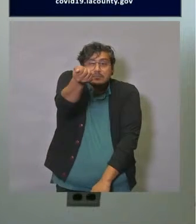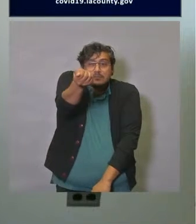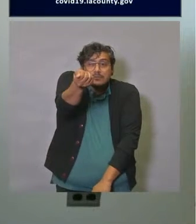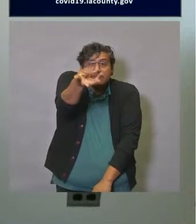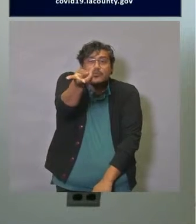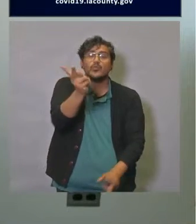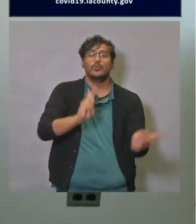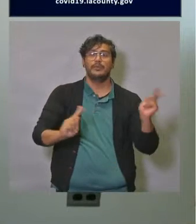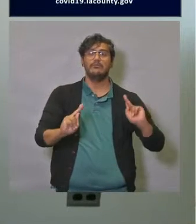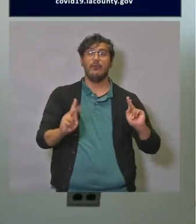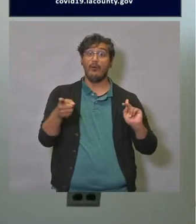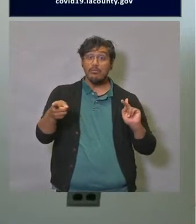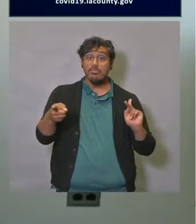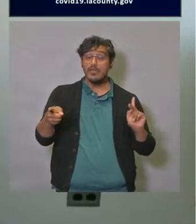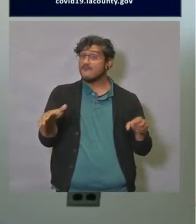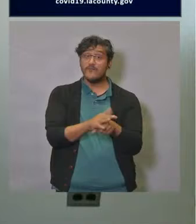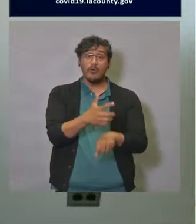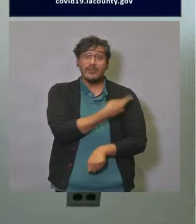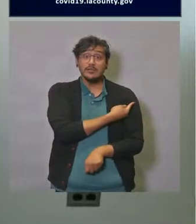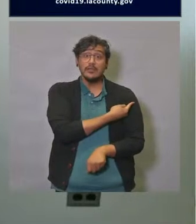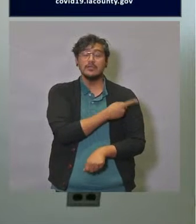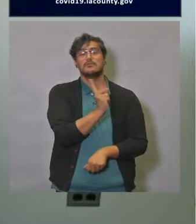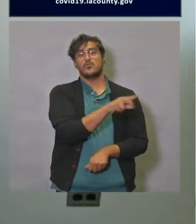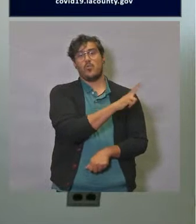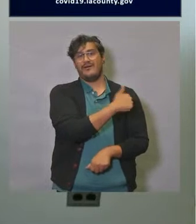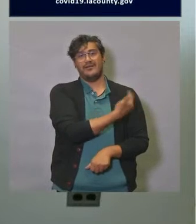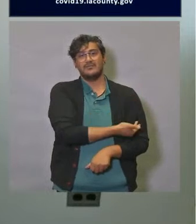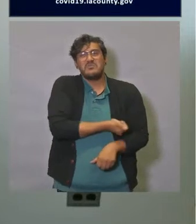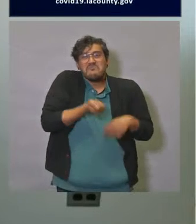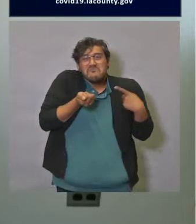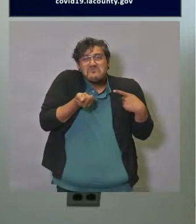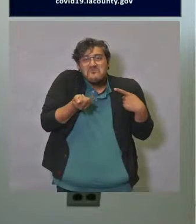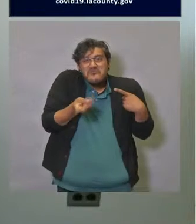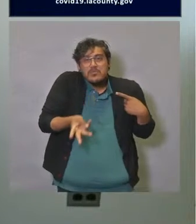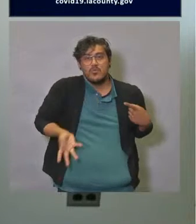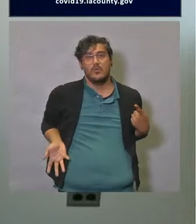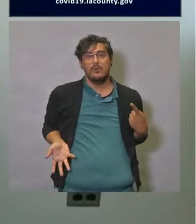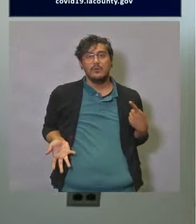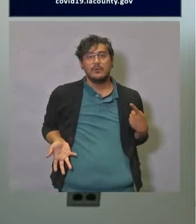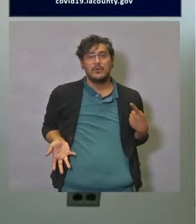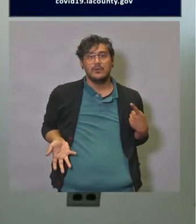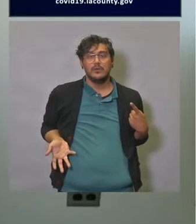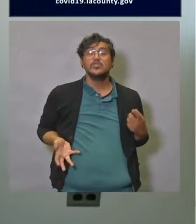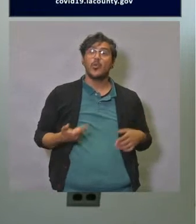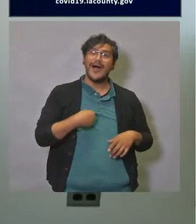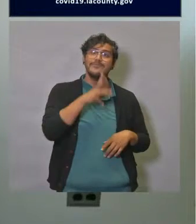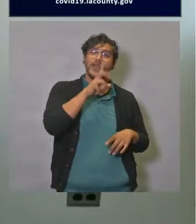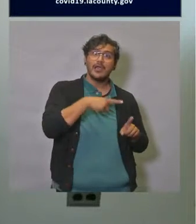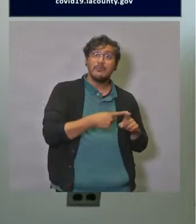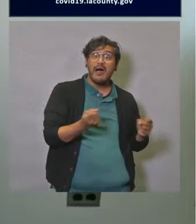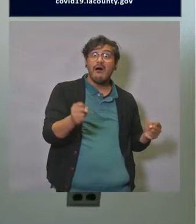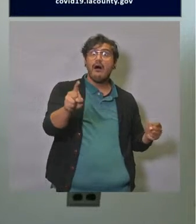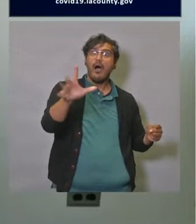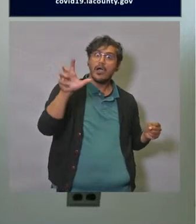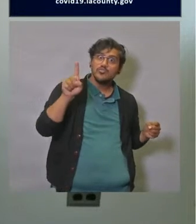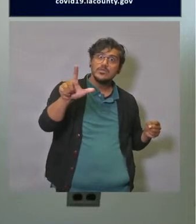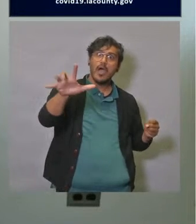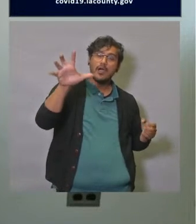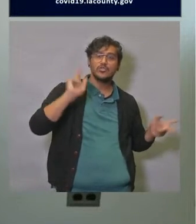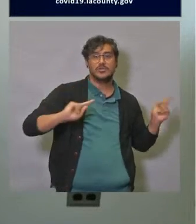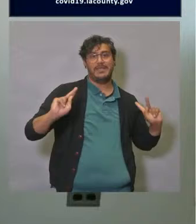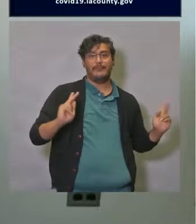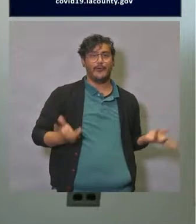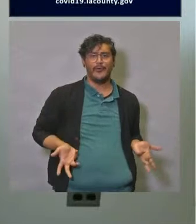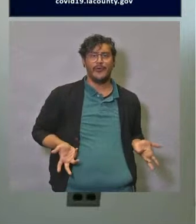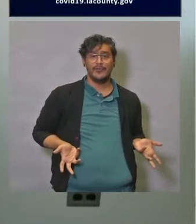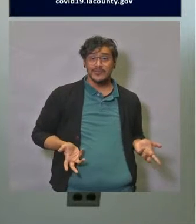who are fully vaccinated have been hospitalized. And so, we're talking about hundreds of hospitalizations here. So